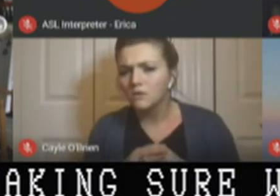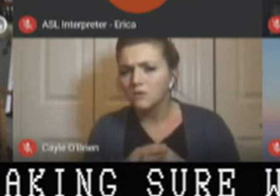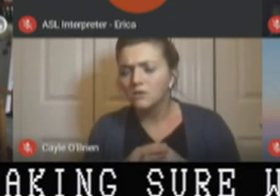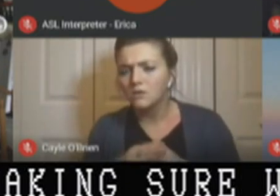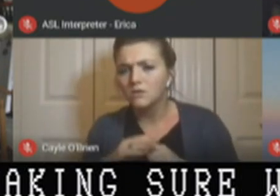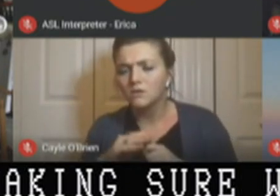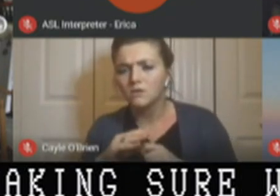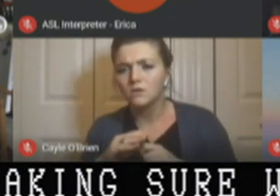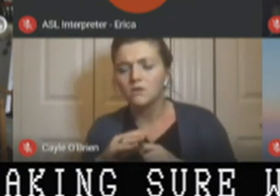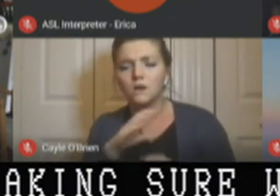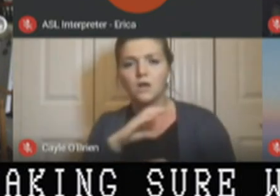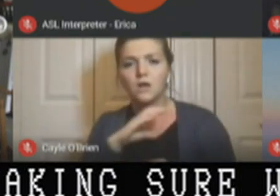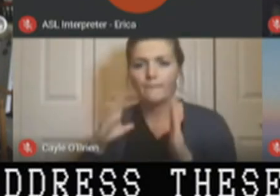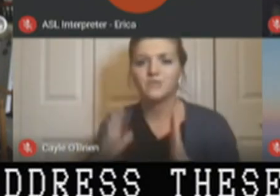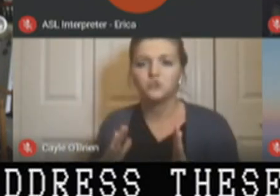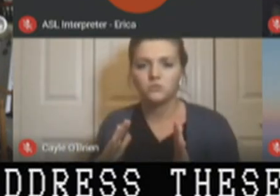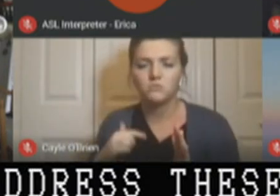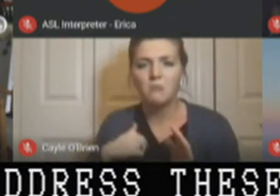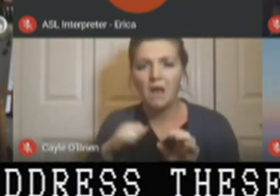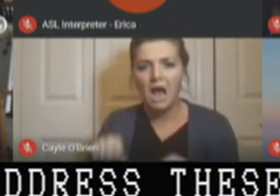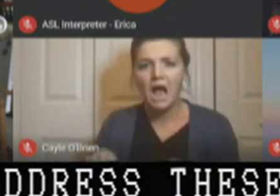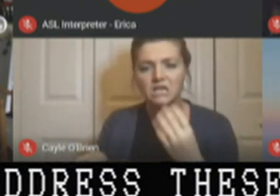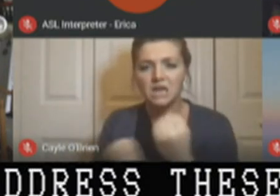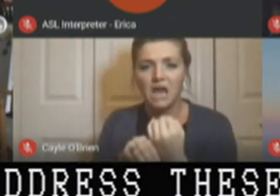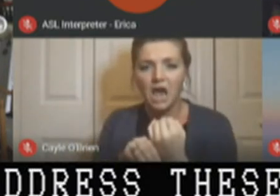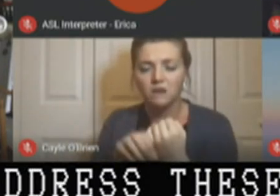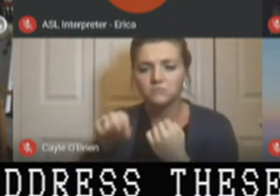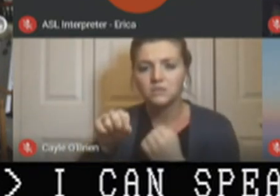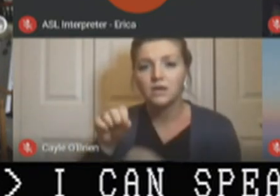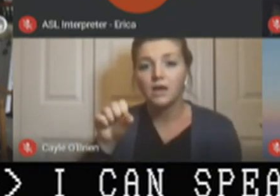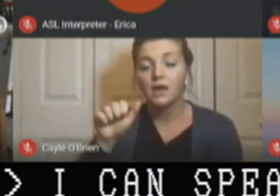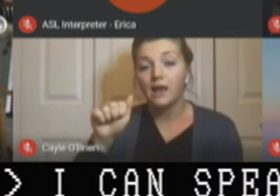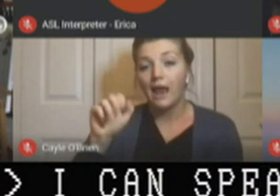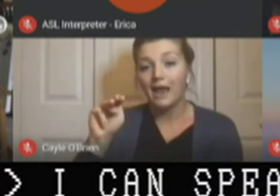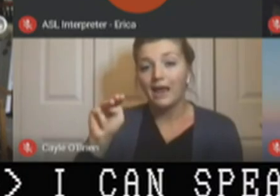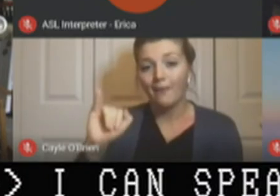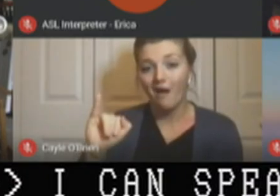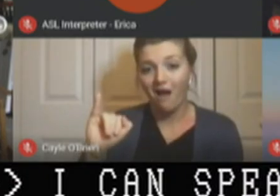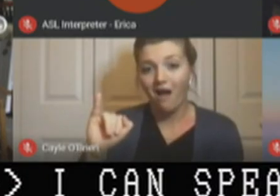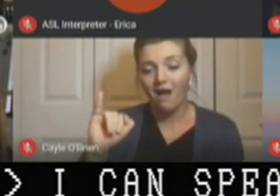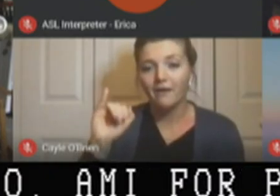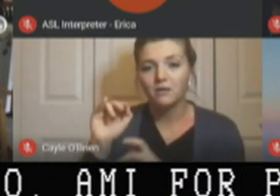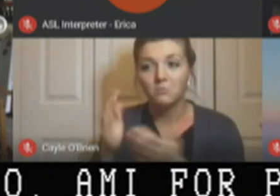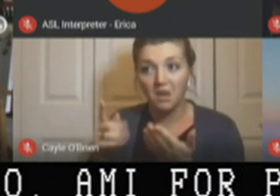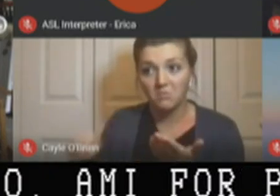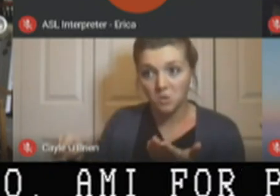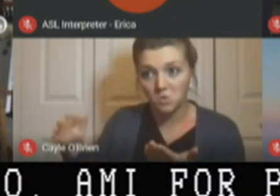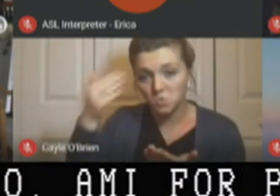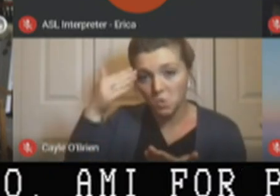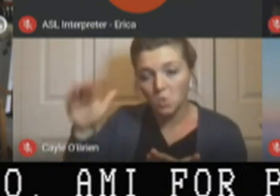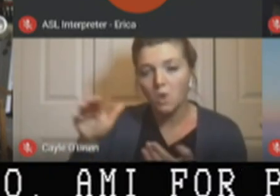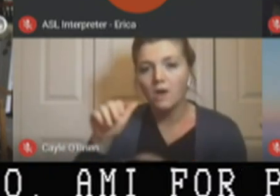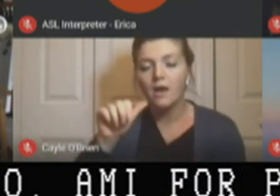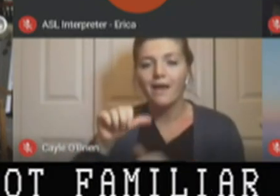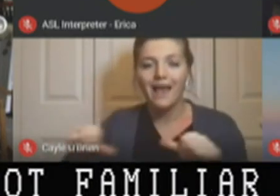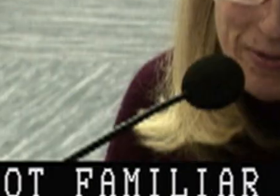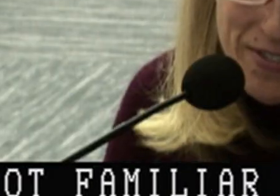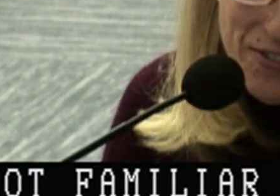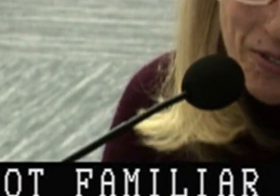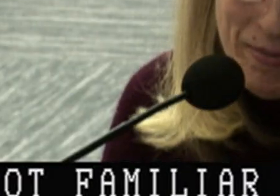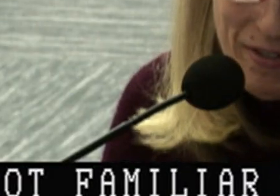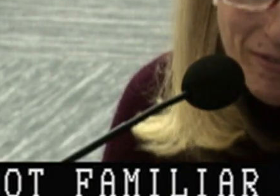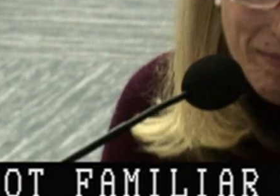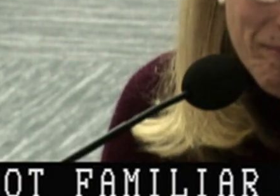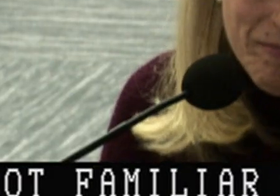that. So AMI, for people who are not familiar with that term, is area median income, I believe, and Sonal,